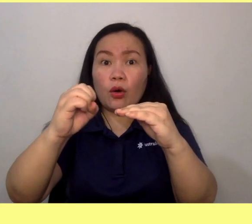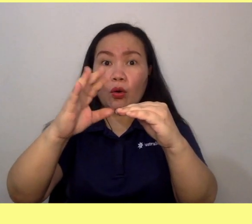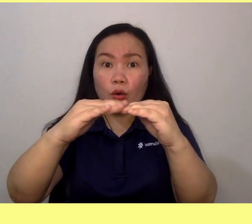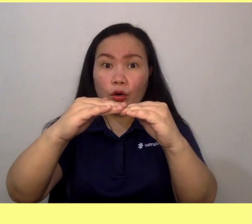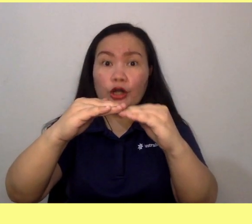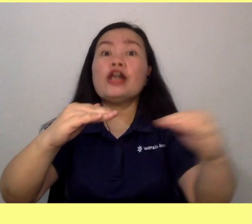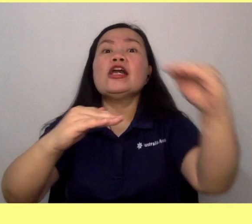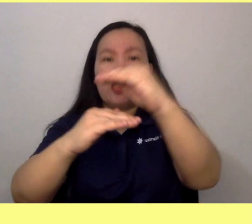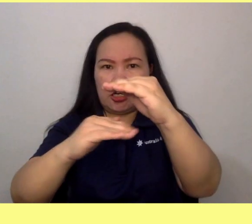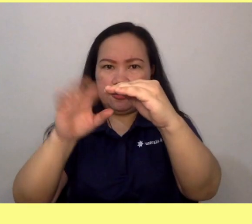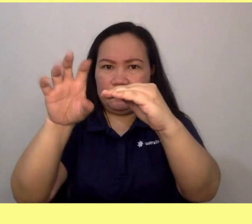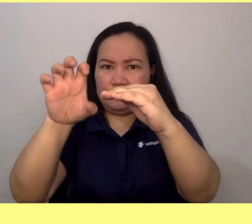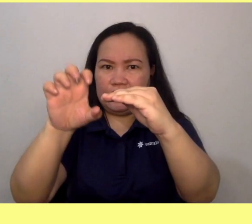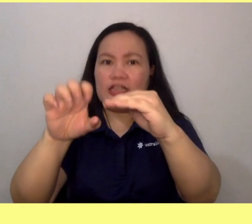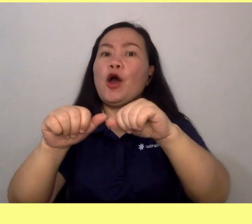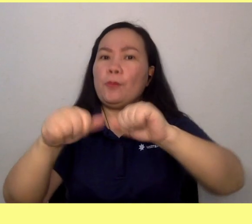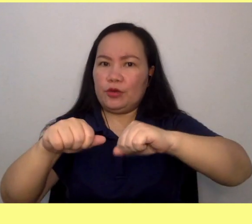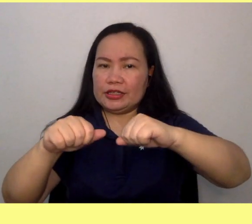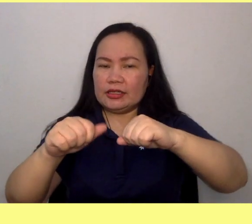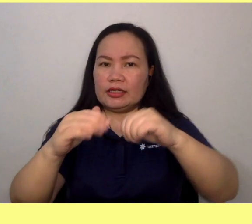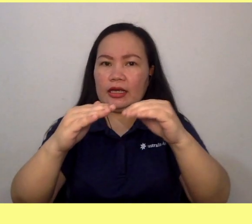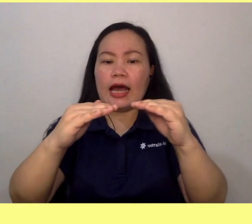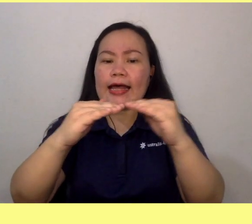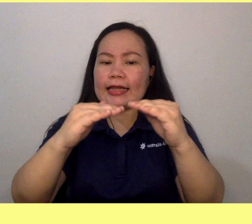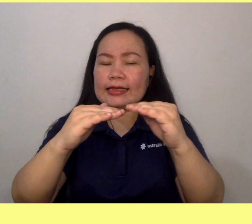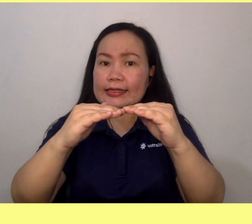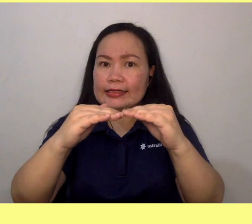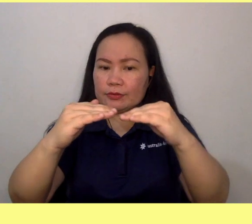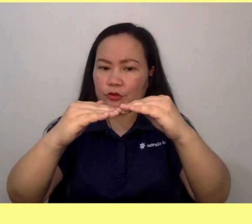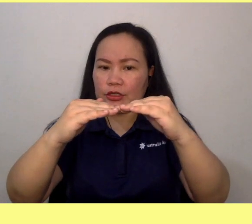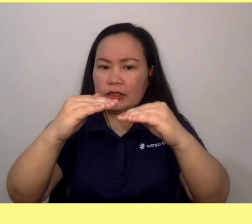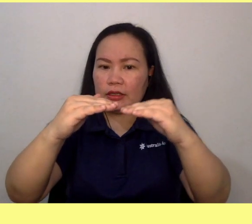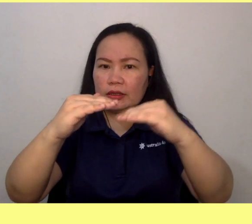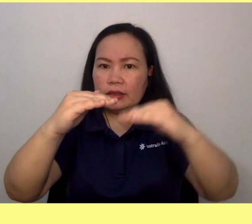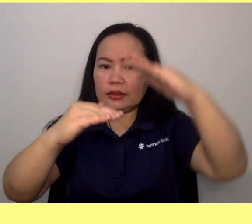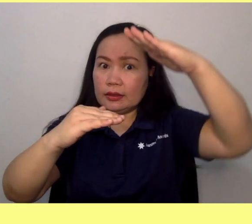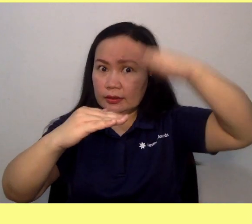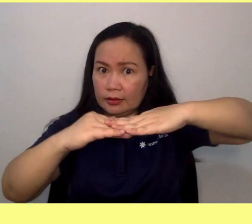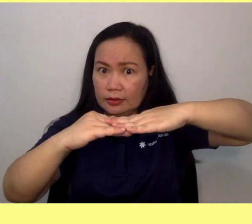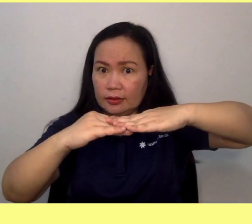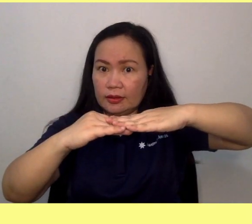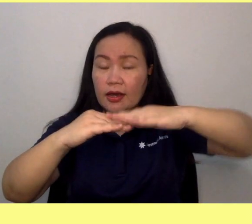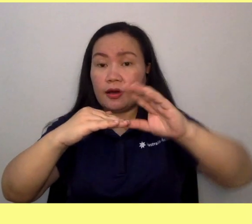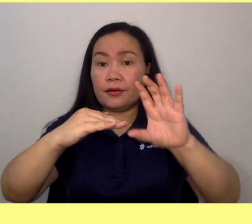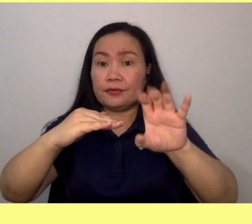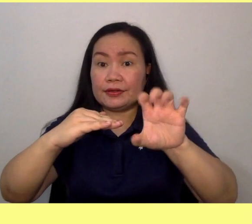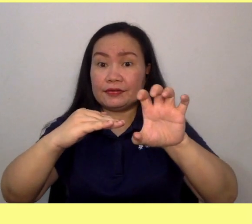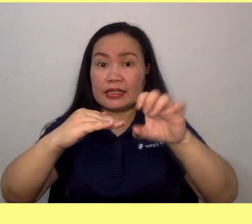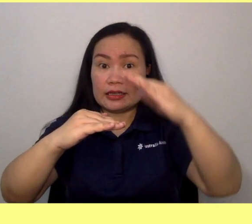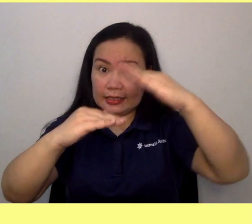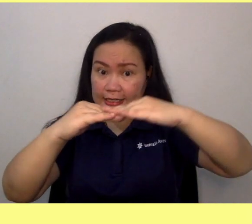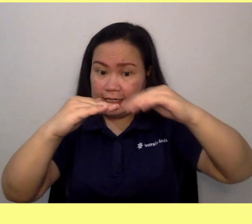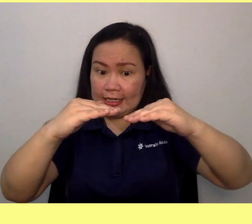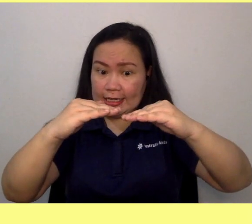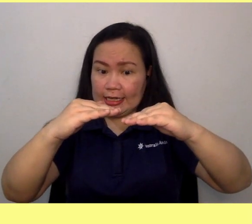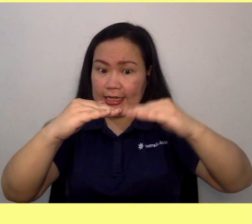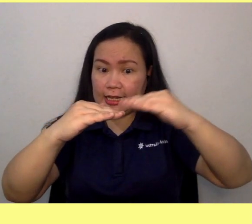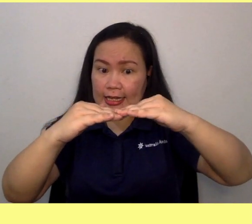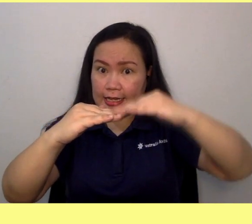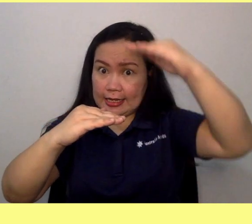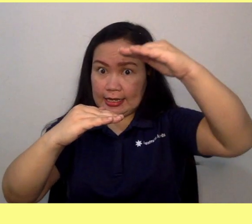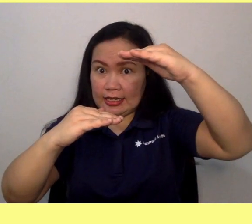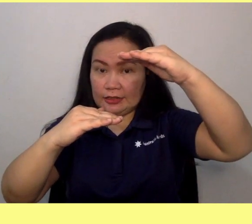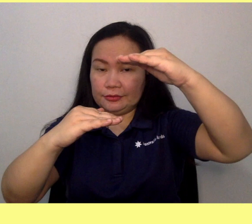dapat makapag-produce siya ng at least. Ito dapat ang pinakamababa or more. So, 15 and